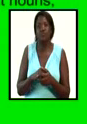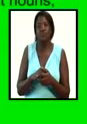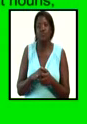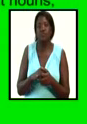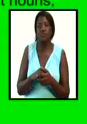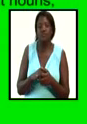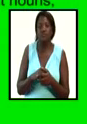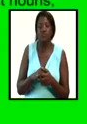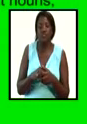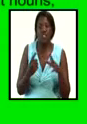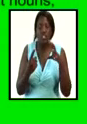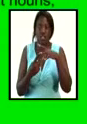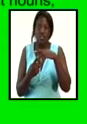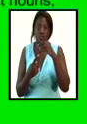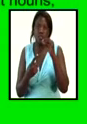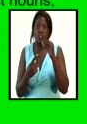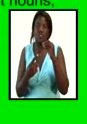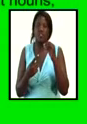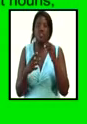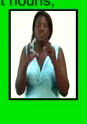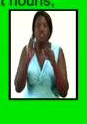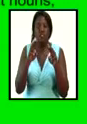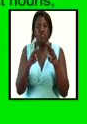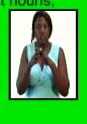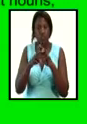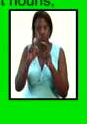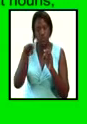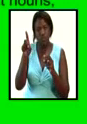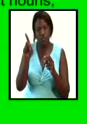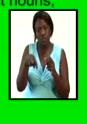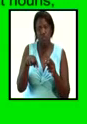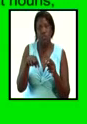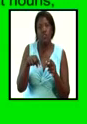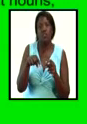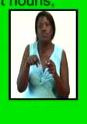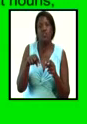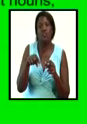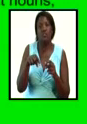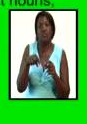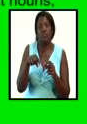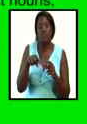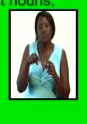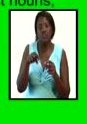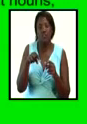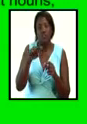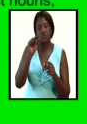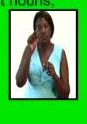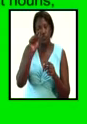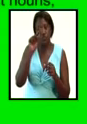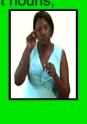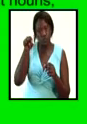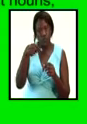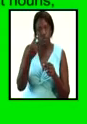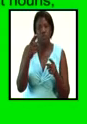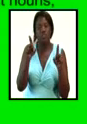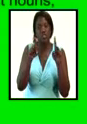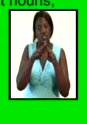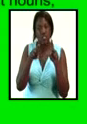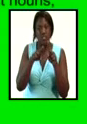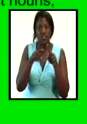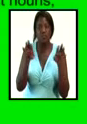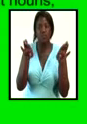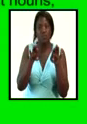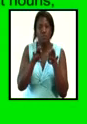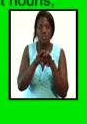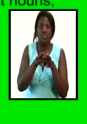flags. This is especially the case with the incorrect use of apostrophe marks. Therefore, in summary, the plural form of a noun